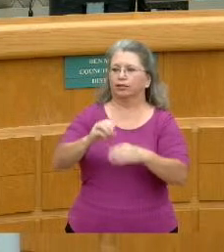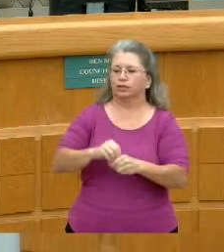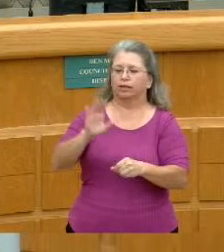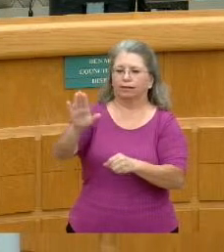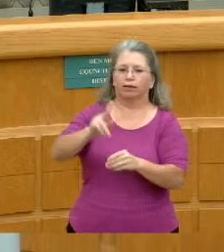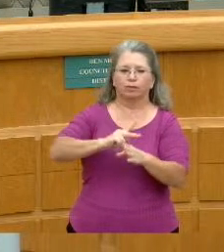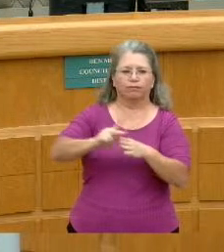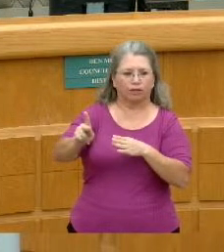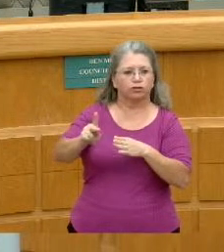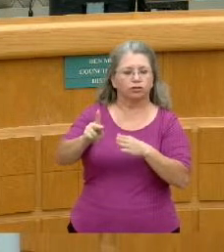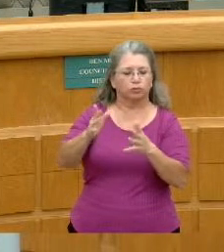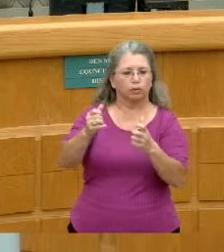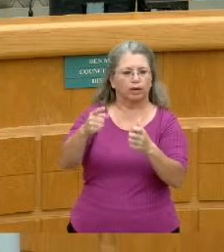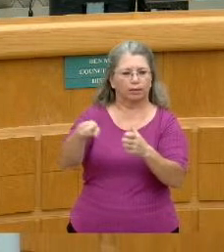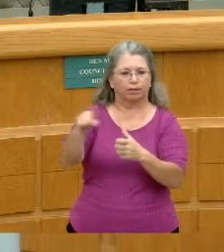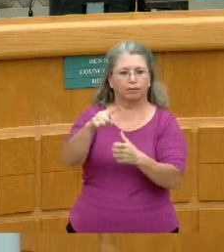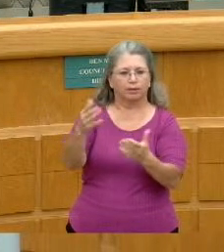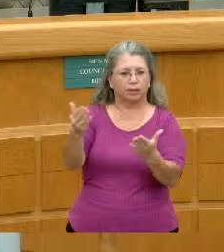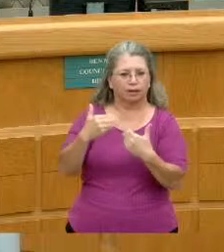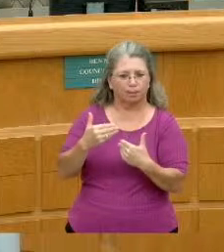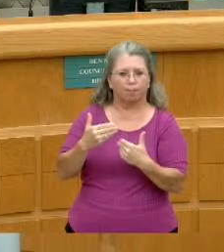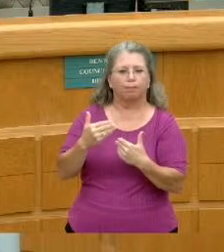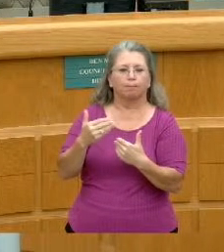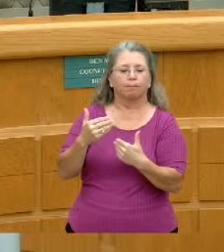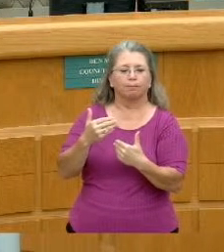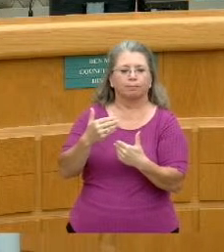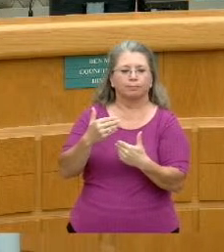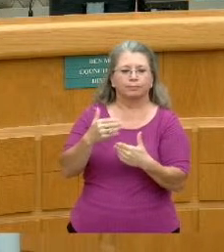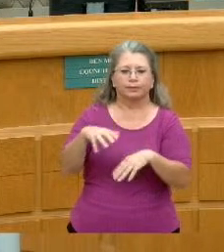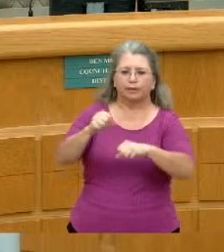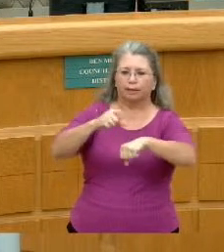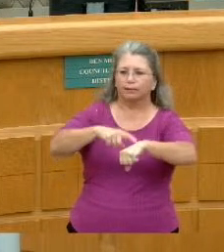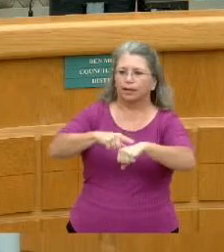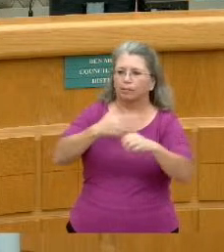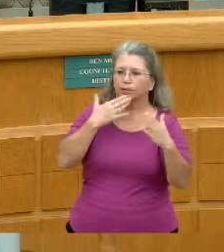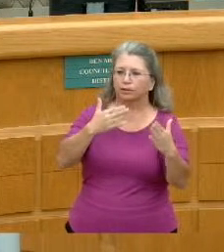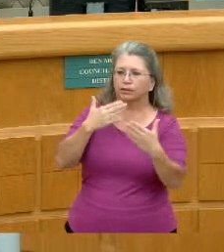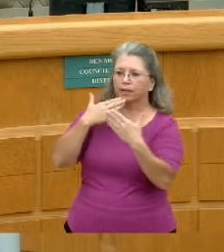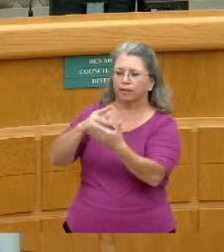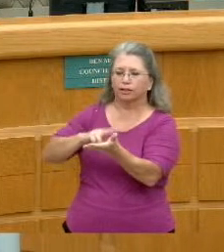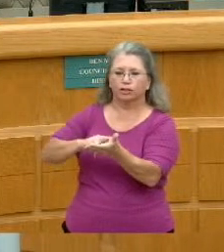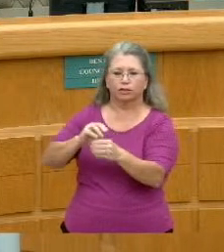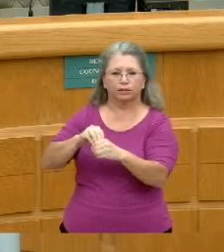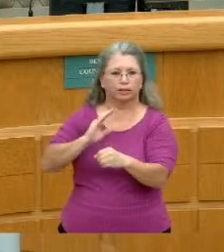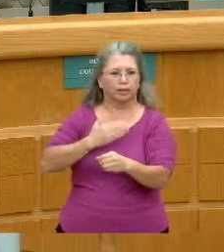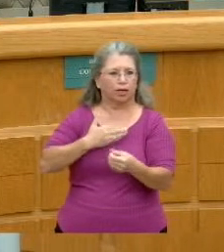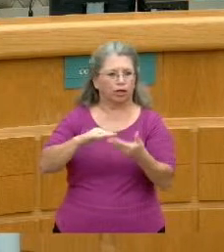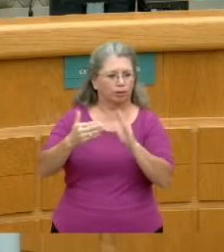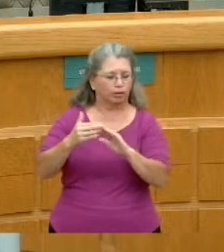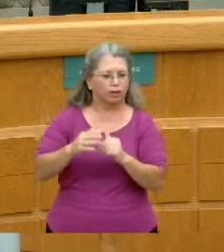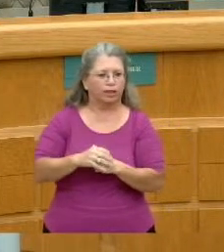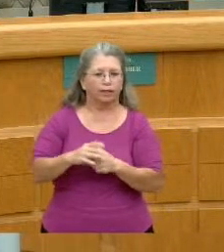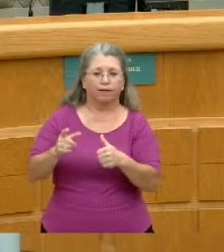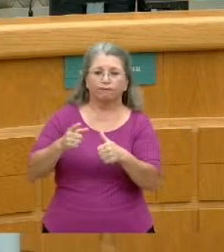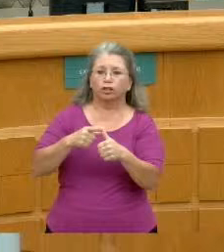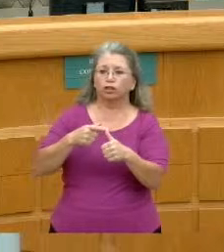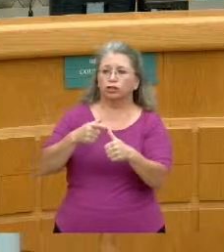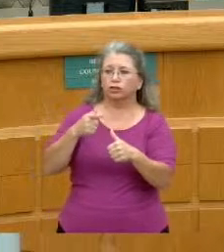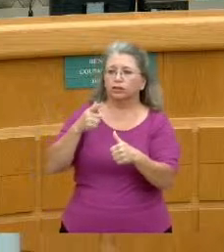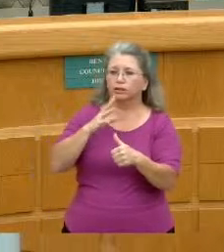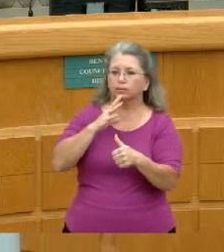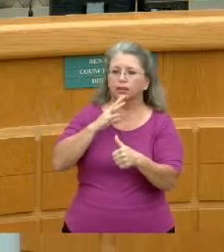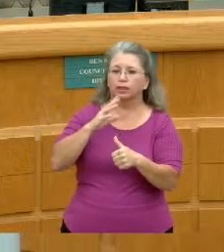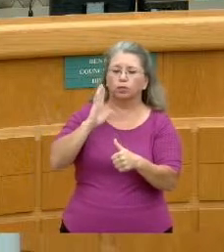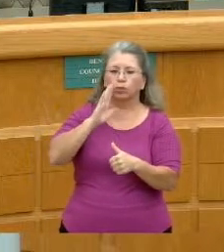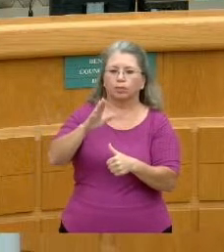come today to spend a few minutes with us to thank our nurses in our community. And first speaking will be Dr. Blow,